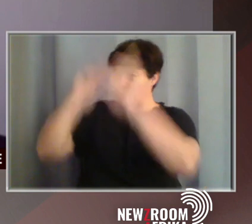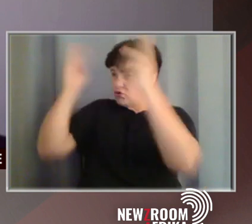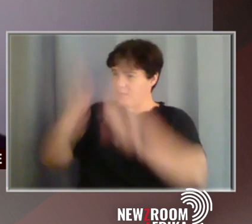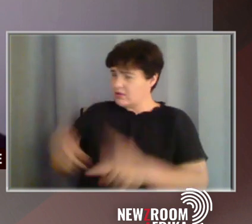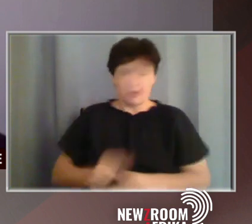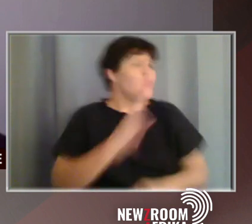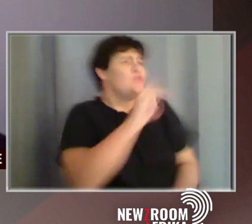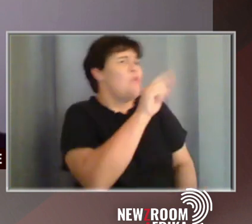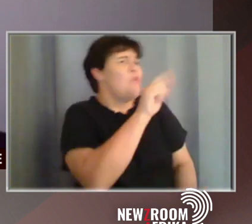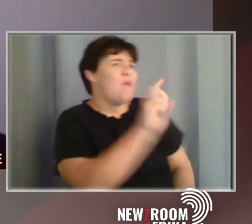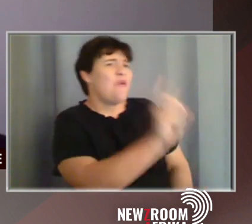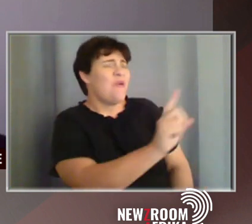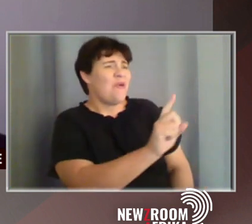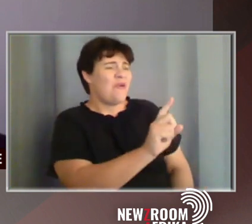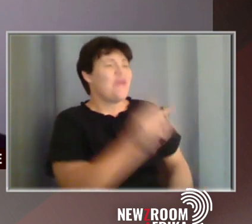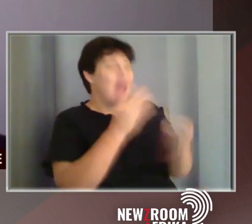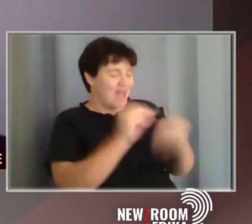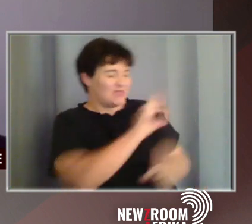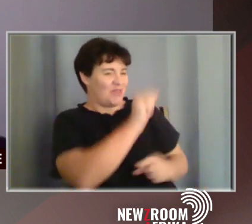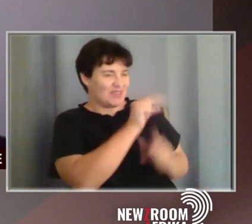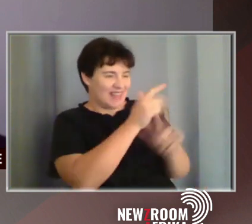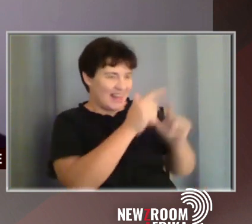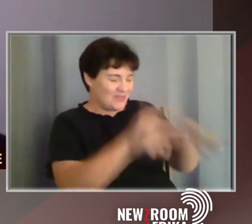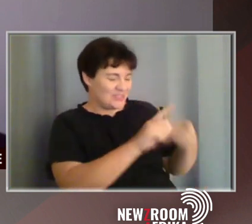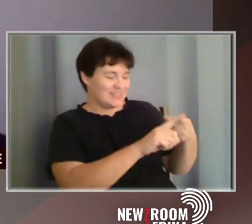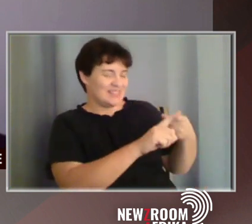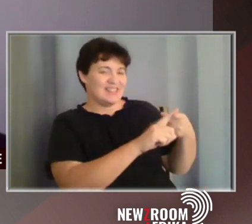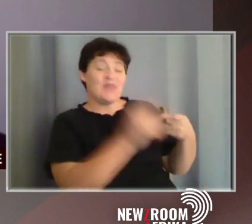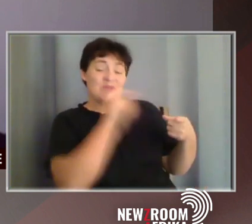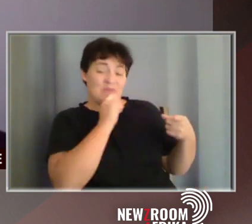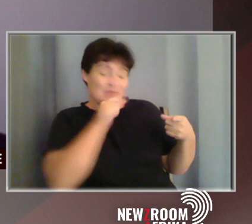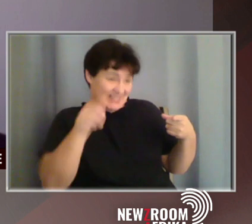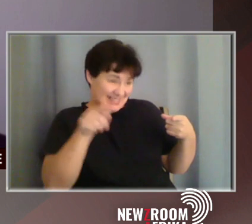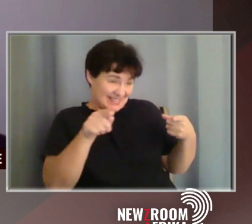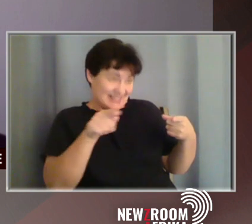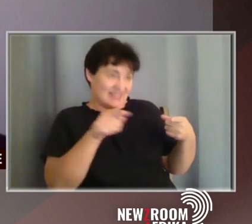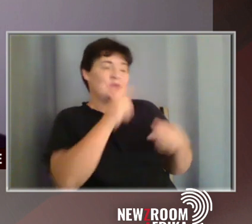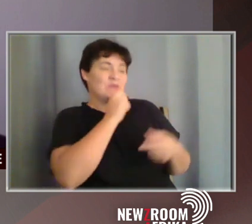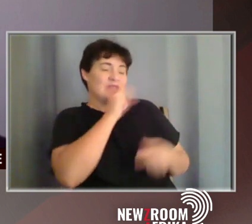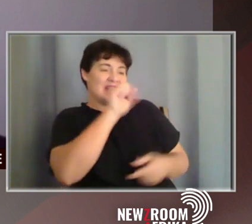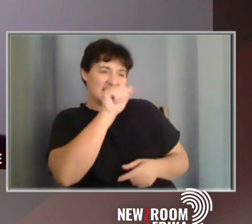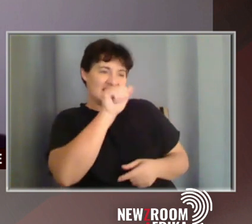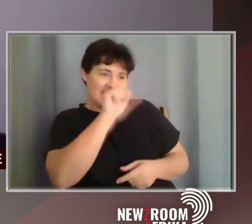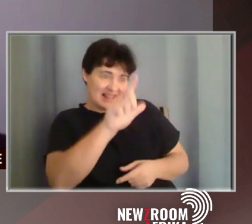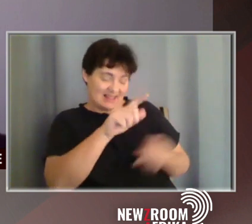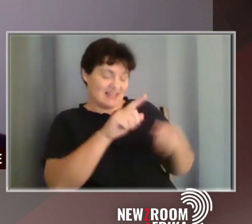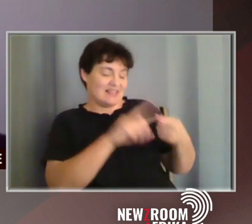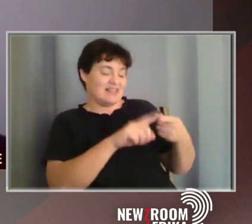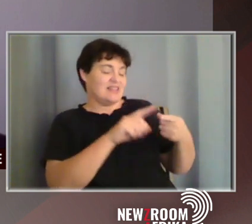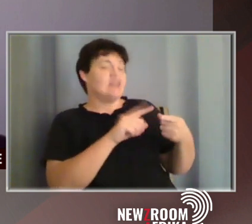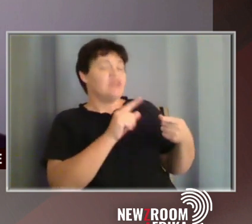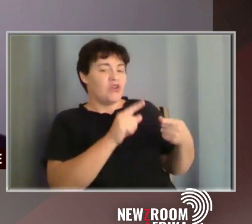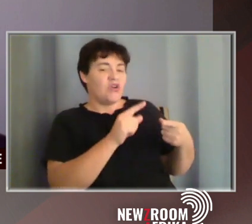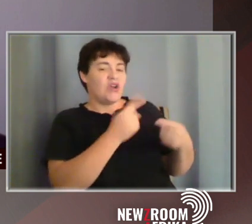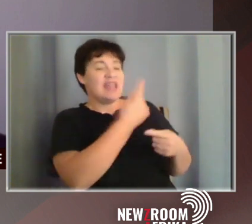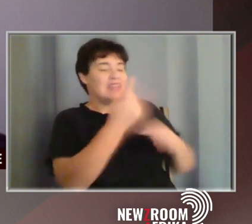not. There's South African Sign Language. Nicolinde, who's interpreting now, she's using South African Sign Language. So every country has